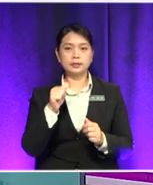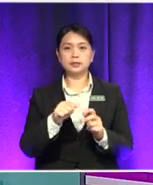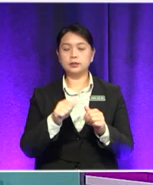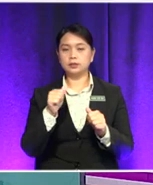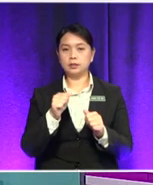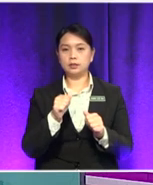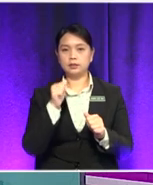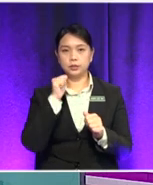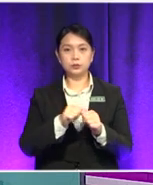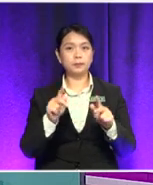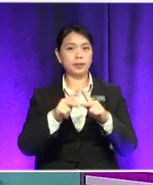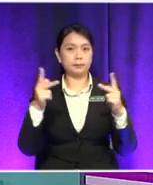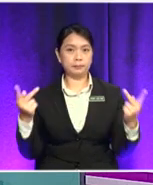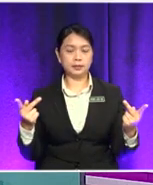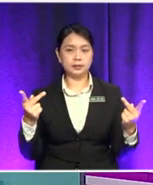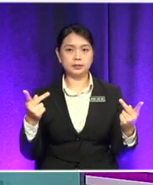expressing about their